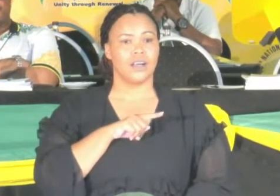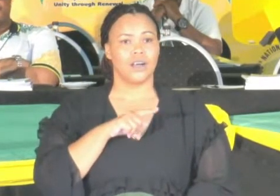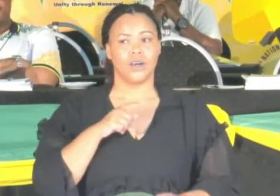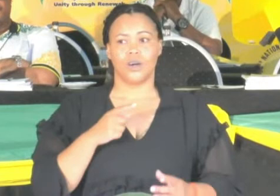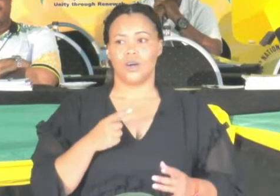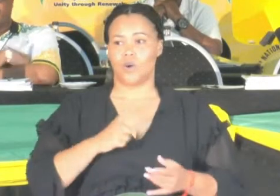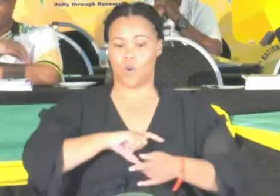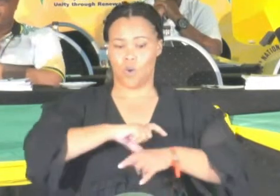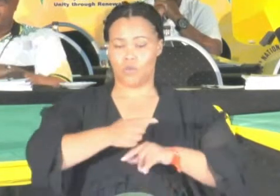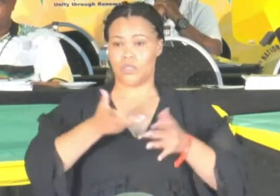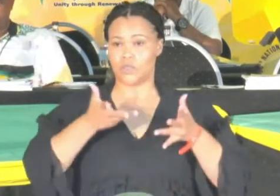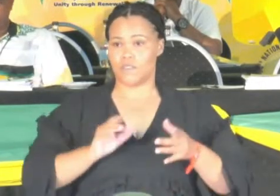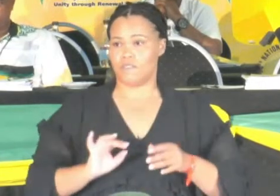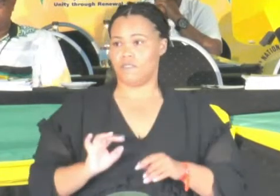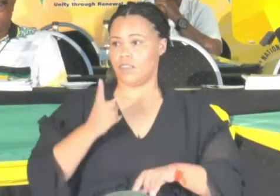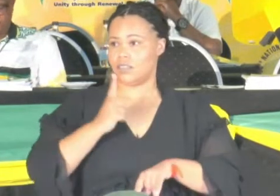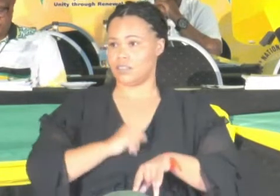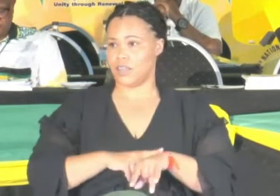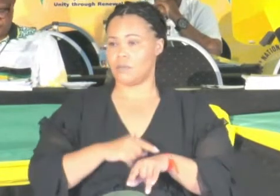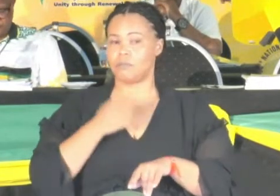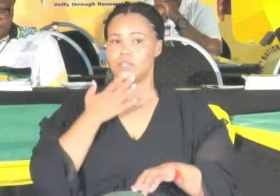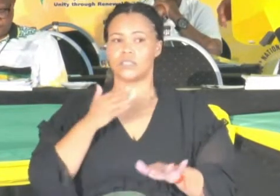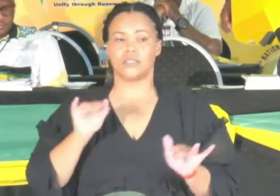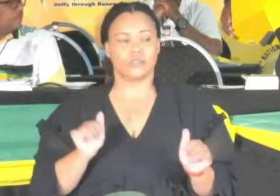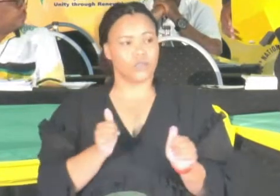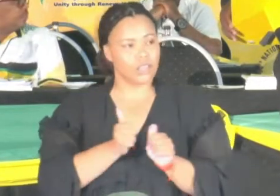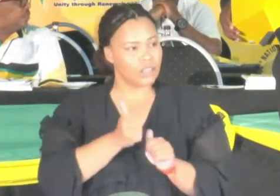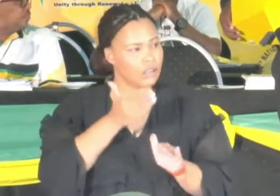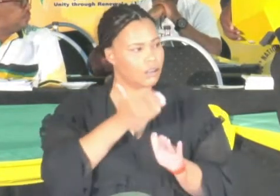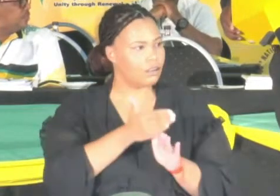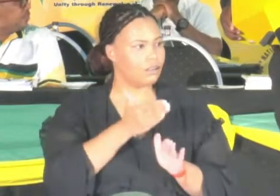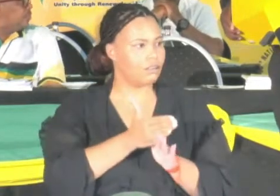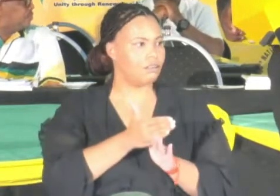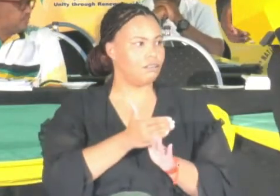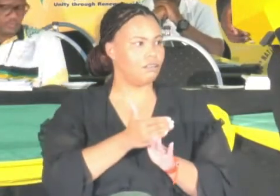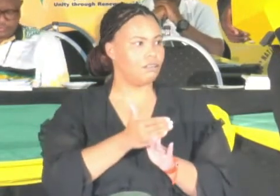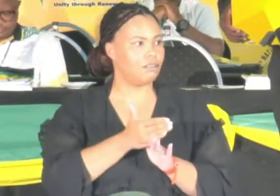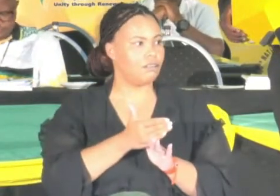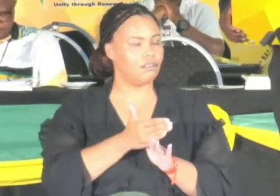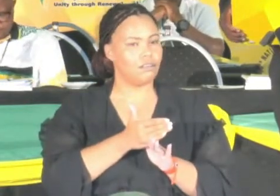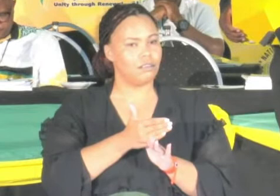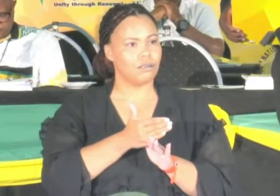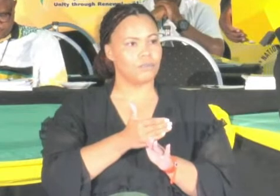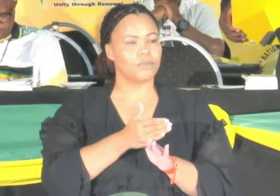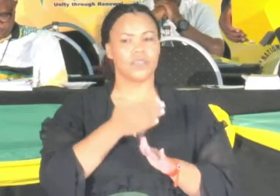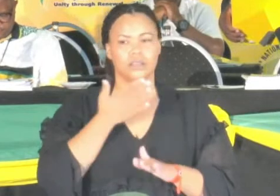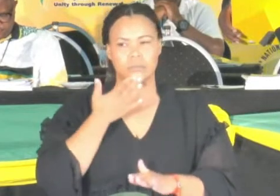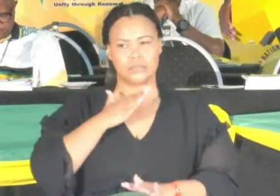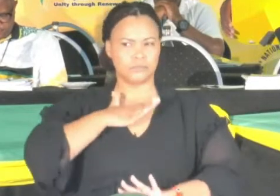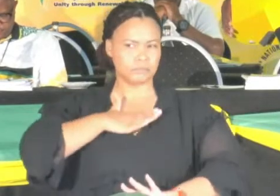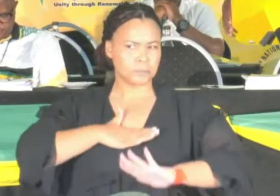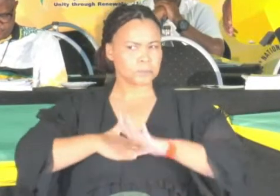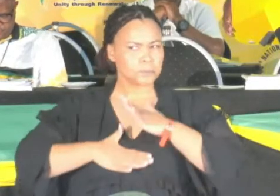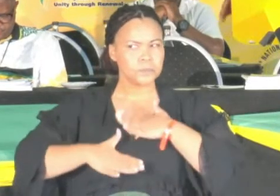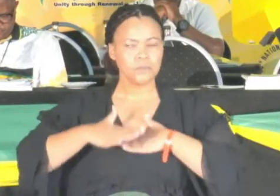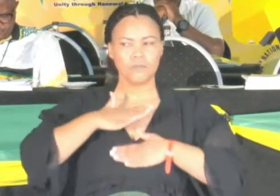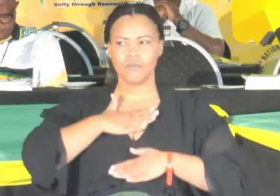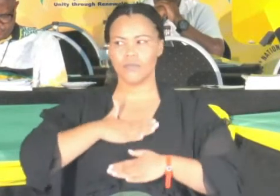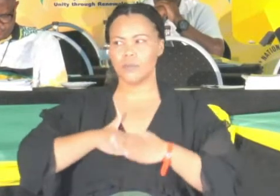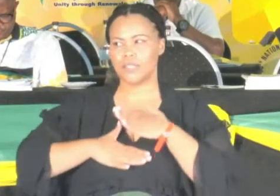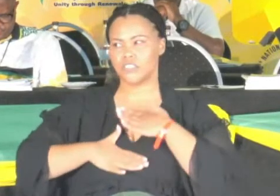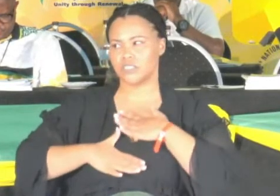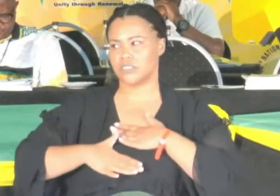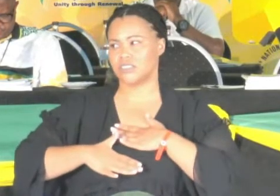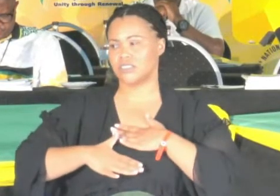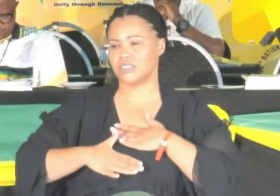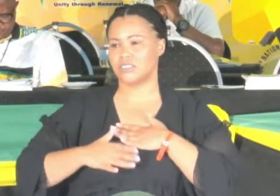territory. Let us cooperate with one another and have the necessary patience,